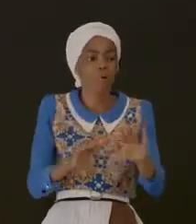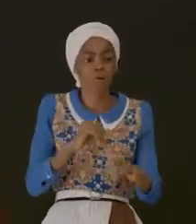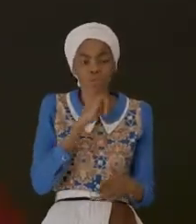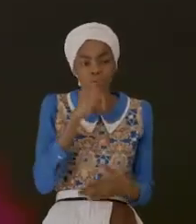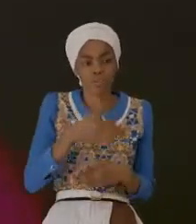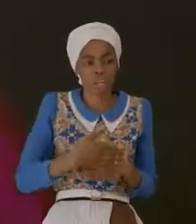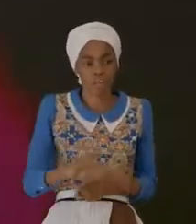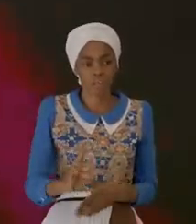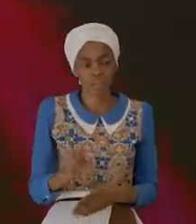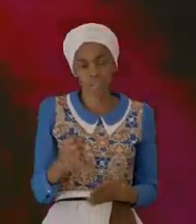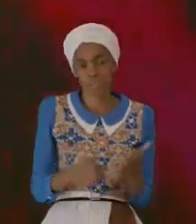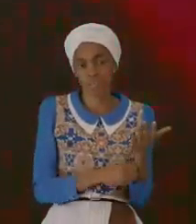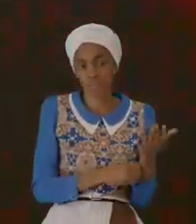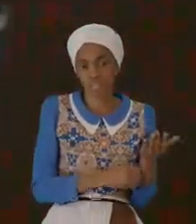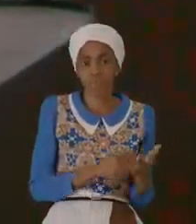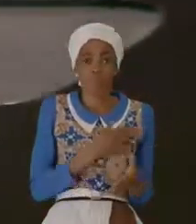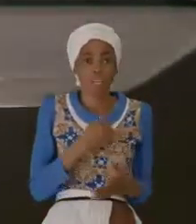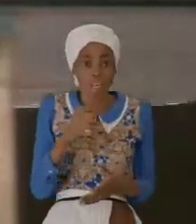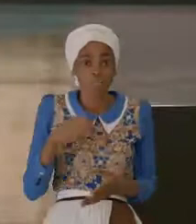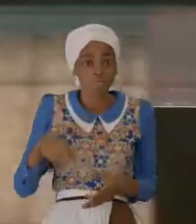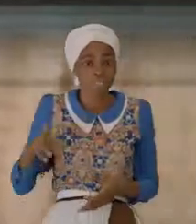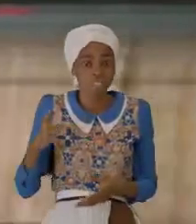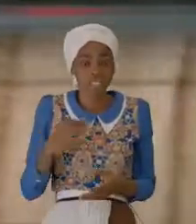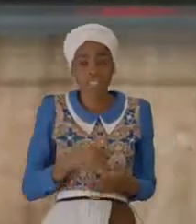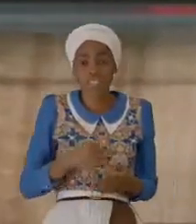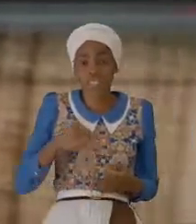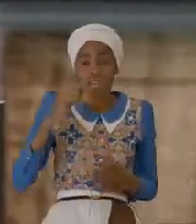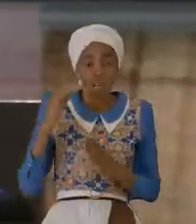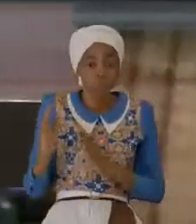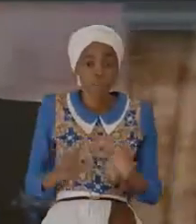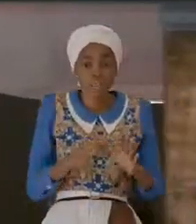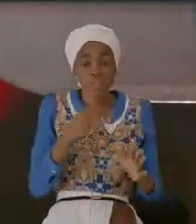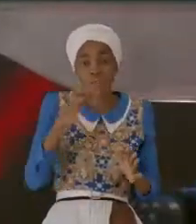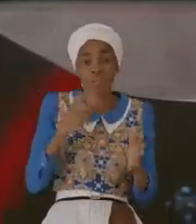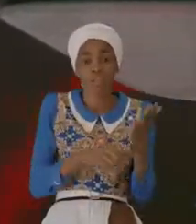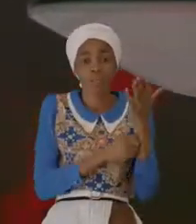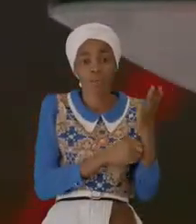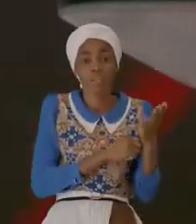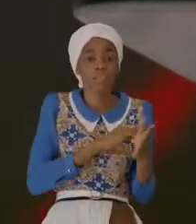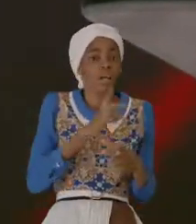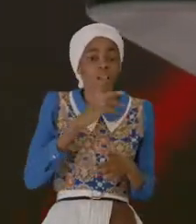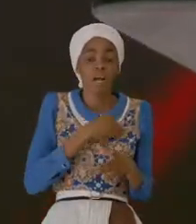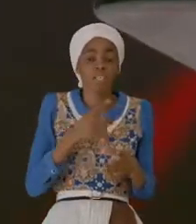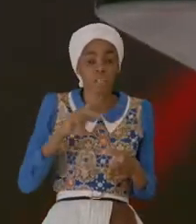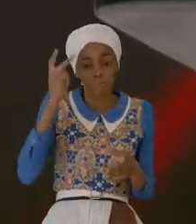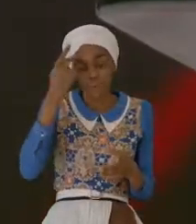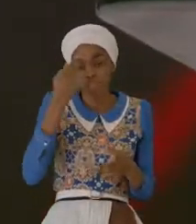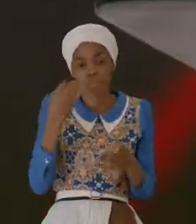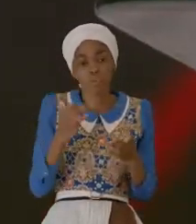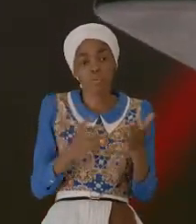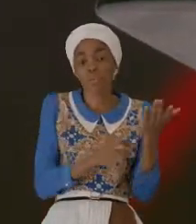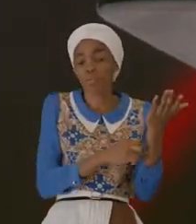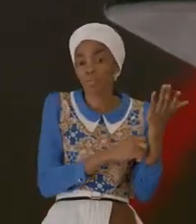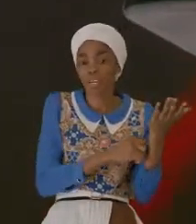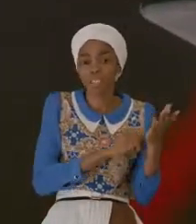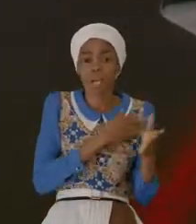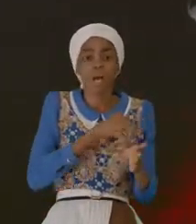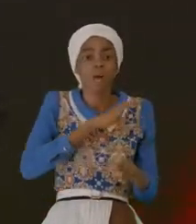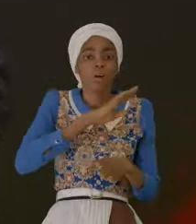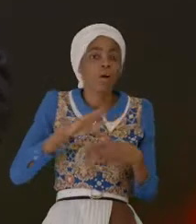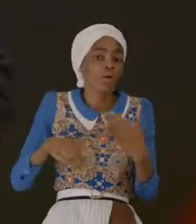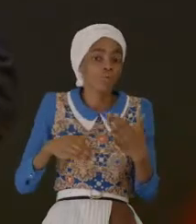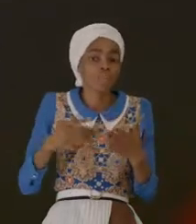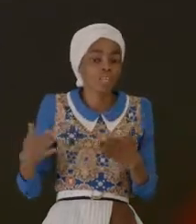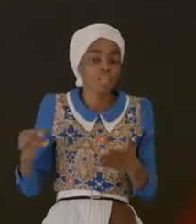and the strategy of the Flesh and the minds of the Flesh and the politics of the Flesh and the things they do to cut